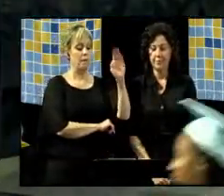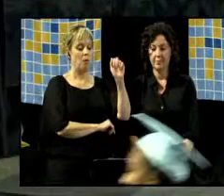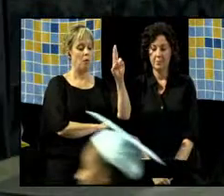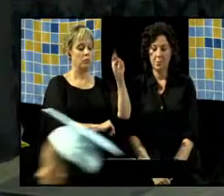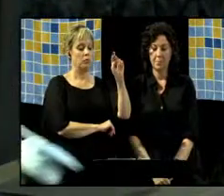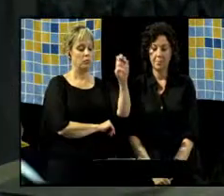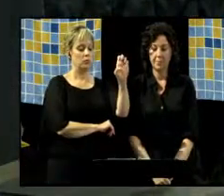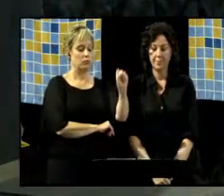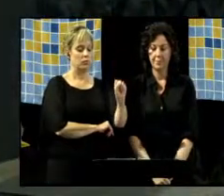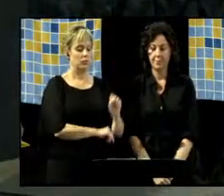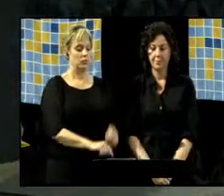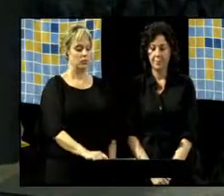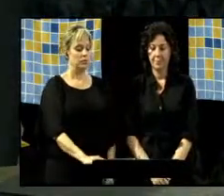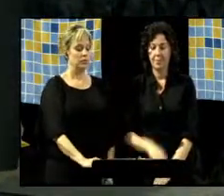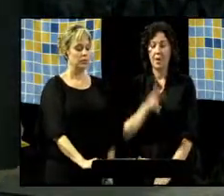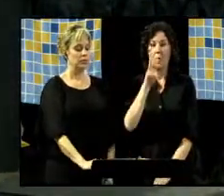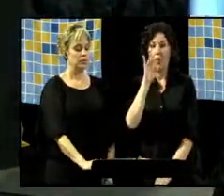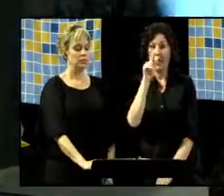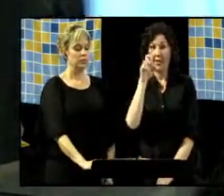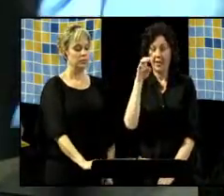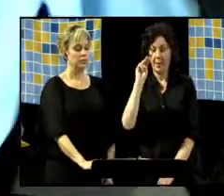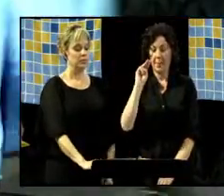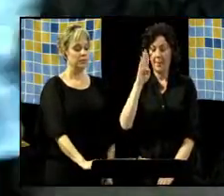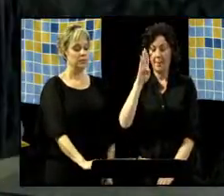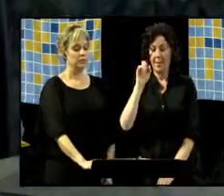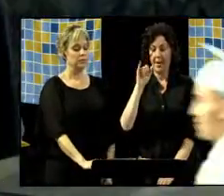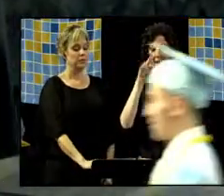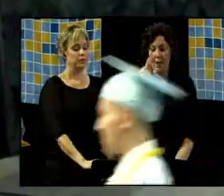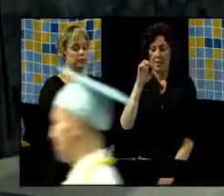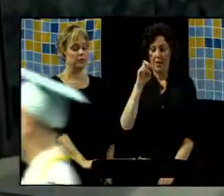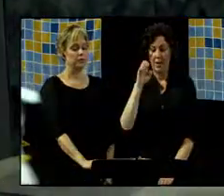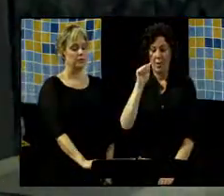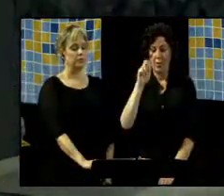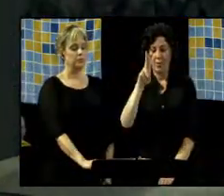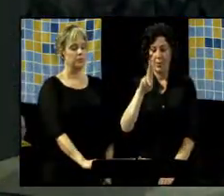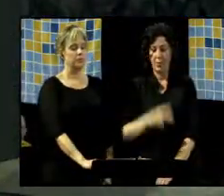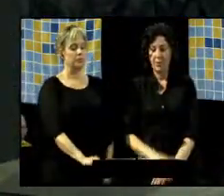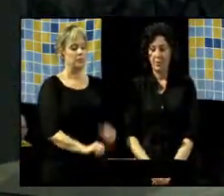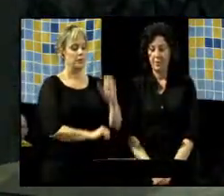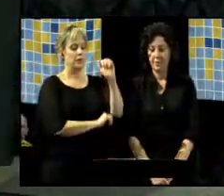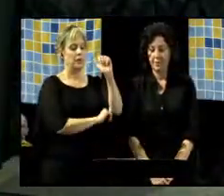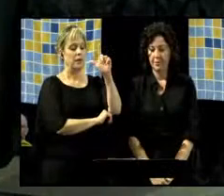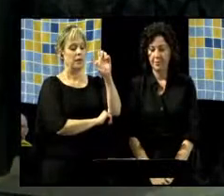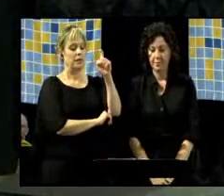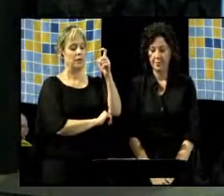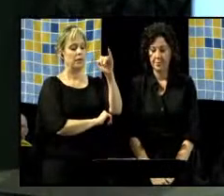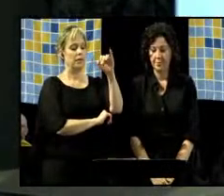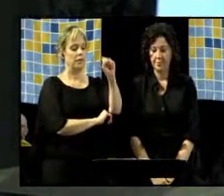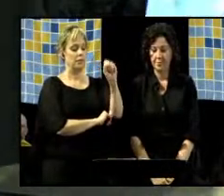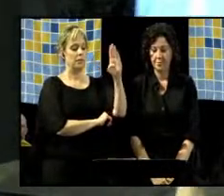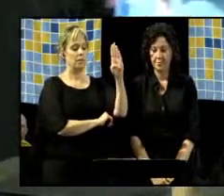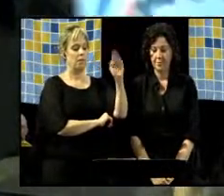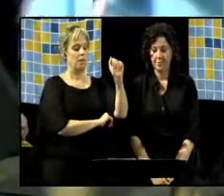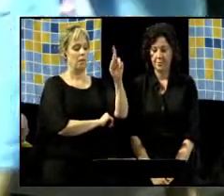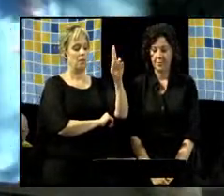Barnes, William Cole Berno, Alexis Jordan